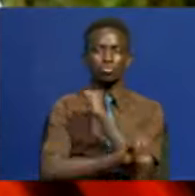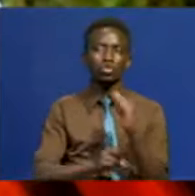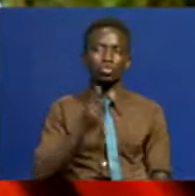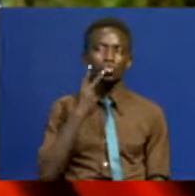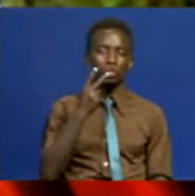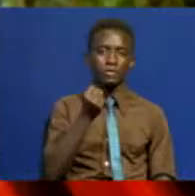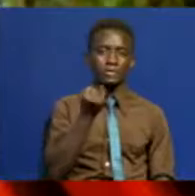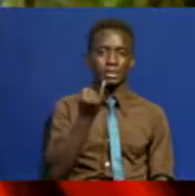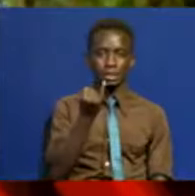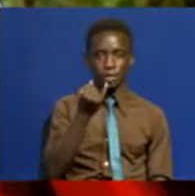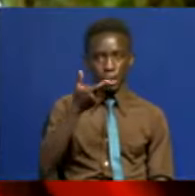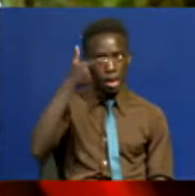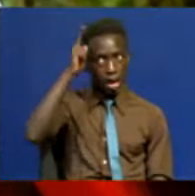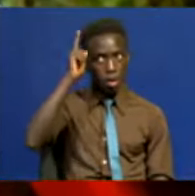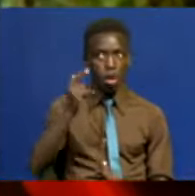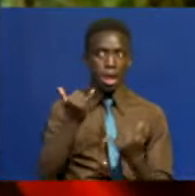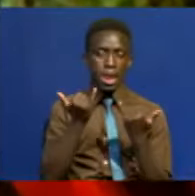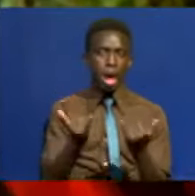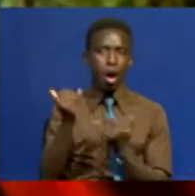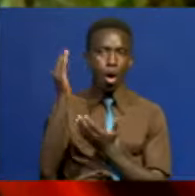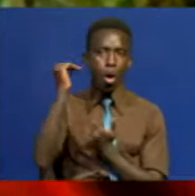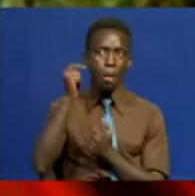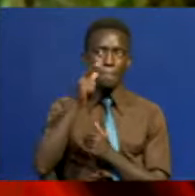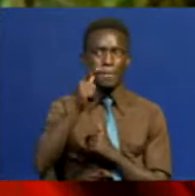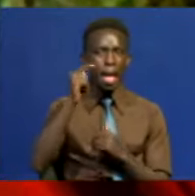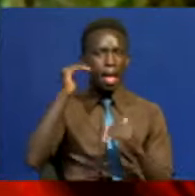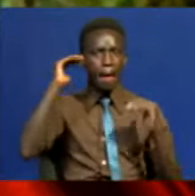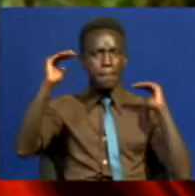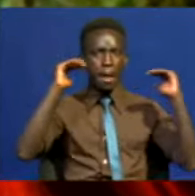hivyo tunatarajia tu wao kubwa wa area hiyo